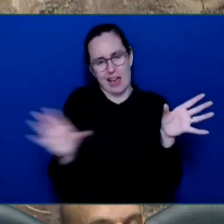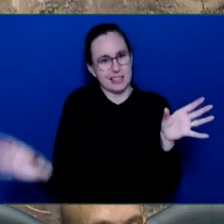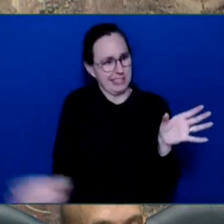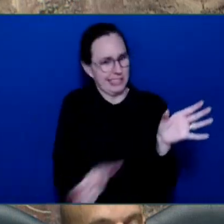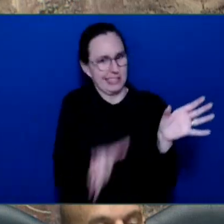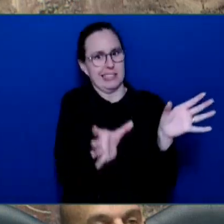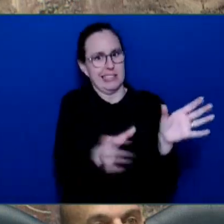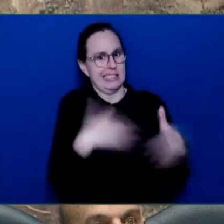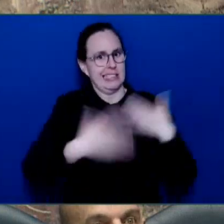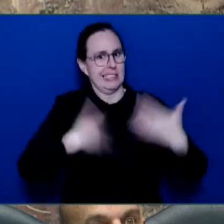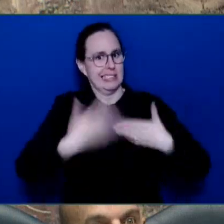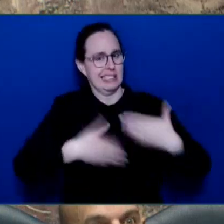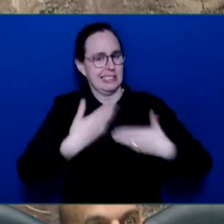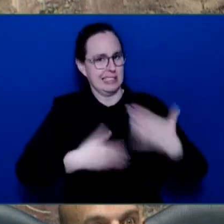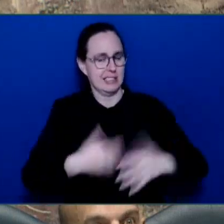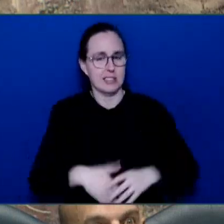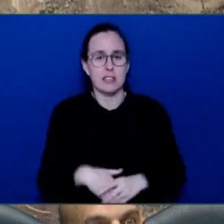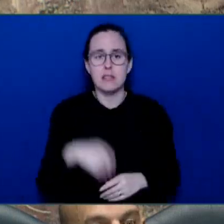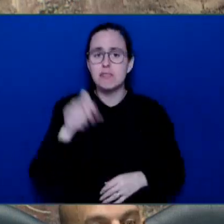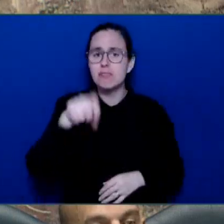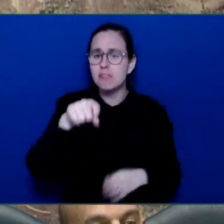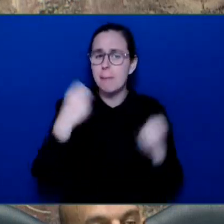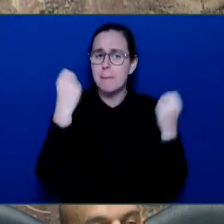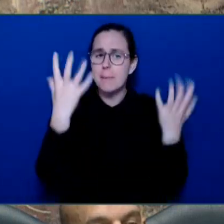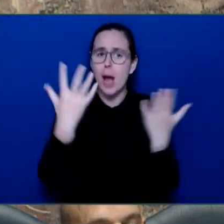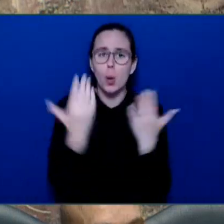not one of them a P3.